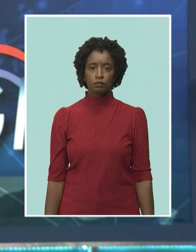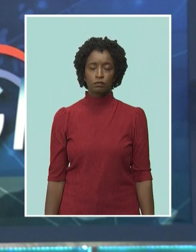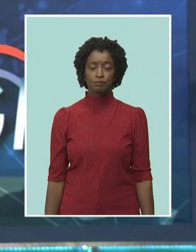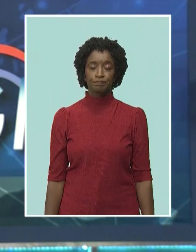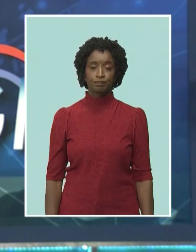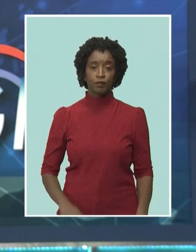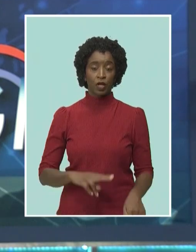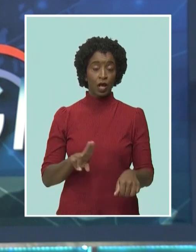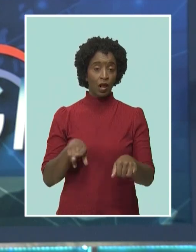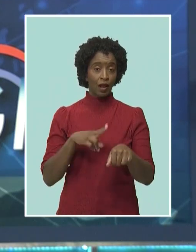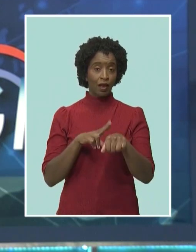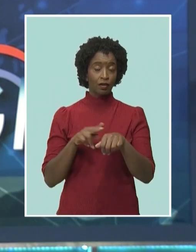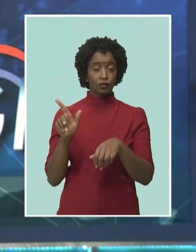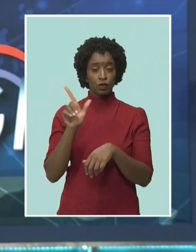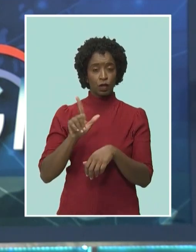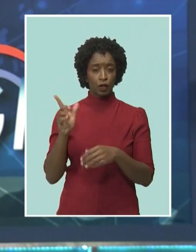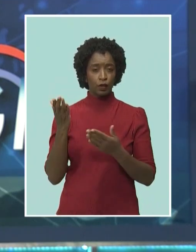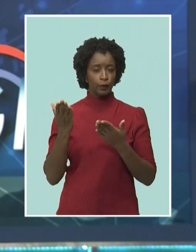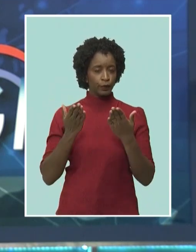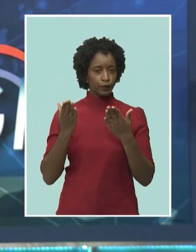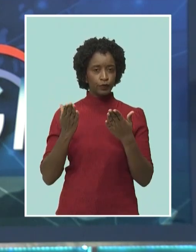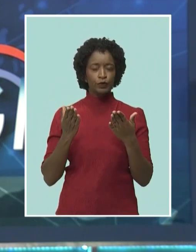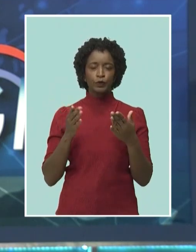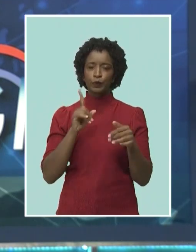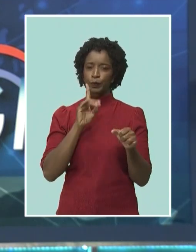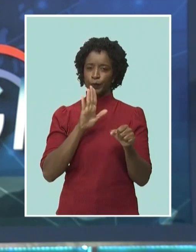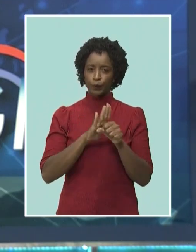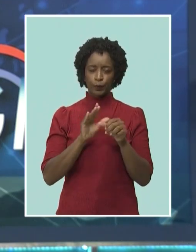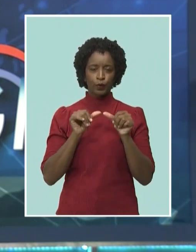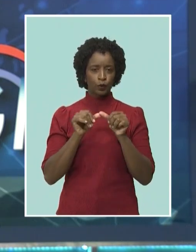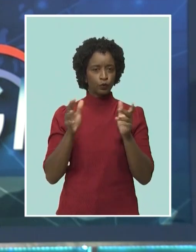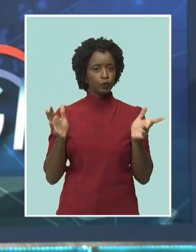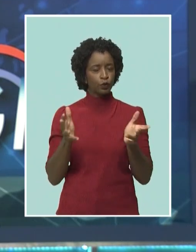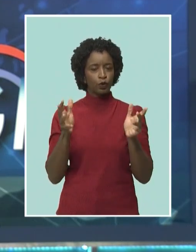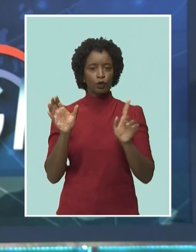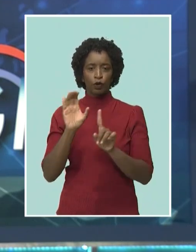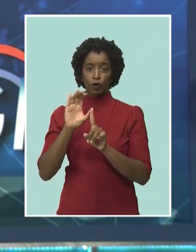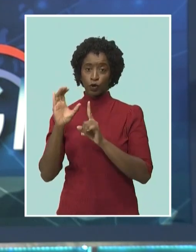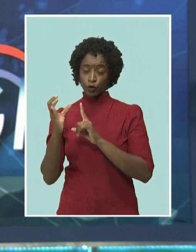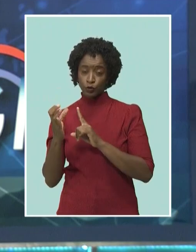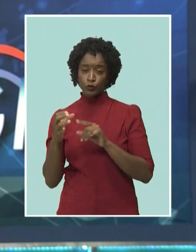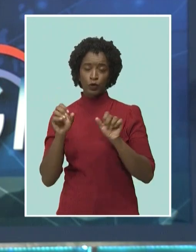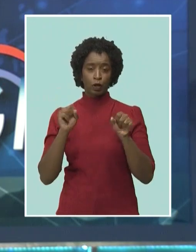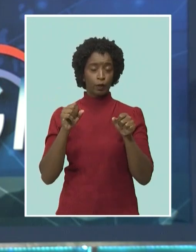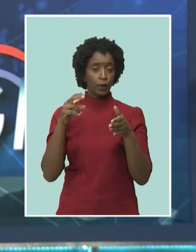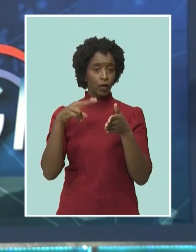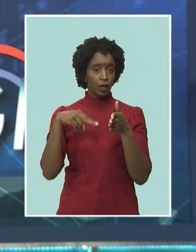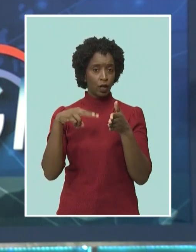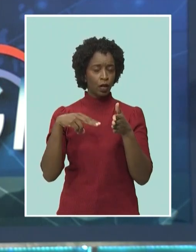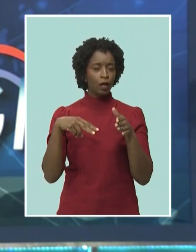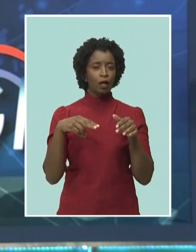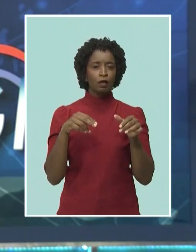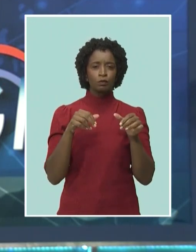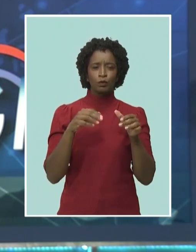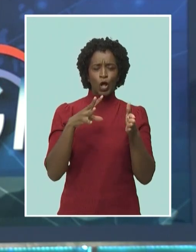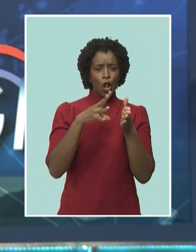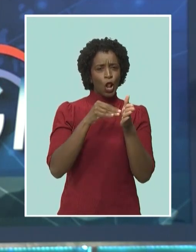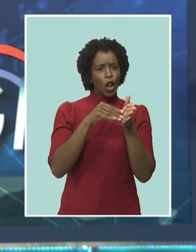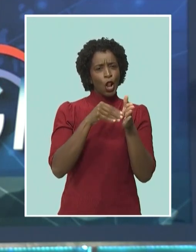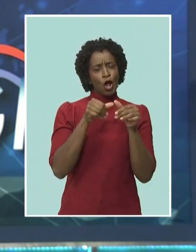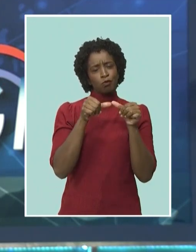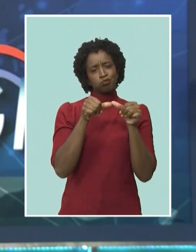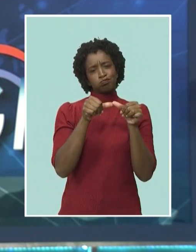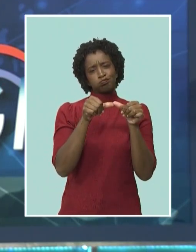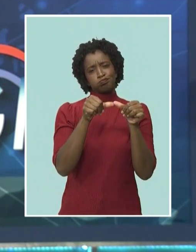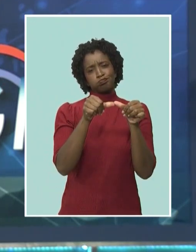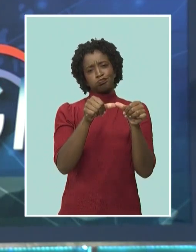The National Library Service has committed to continue promoting culture, literacy, and lifelong learning. This as the service celebrated a significant